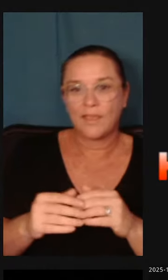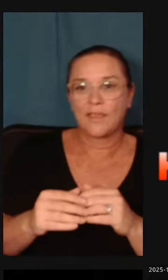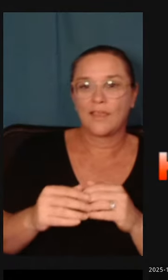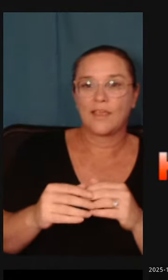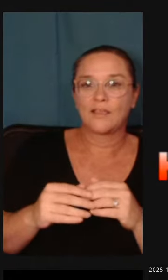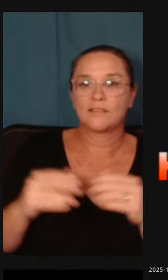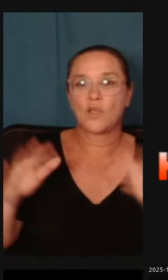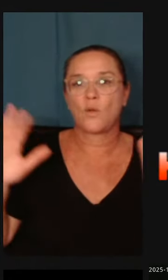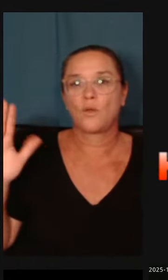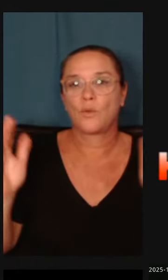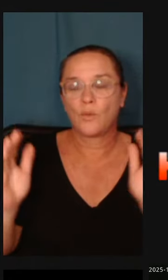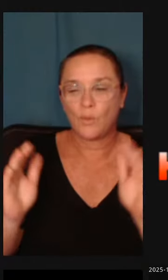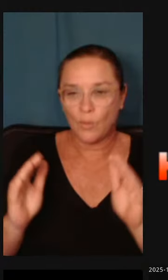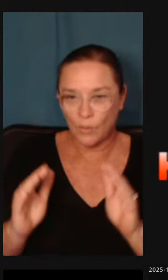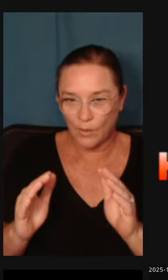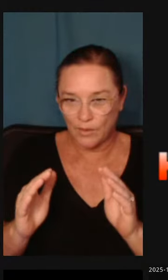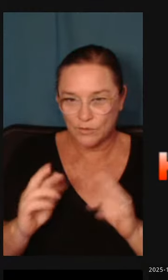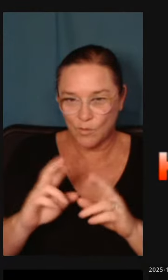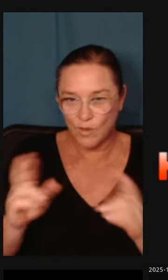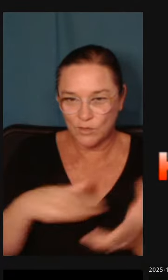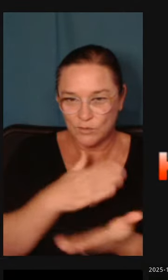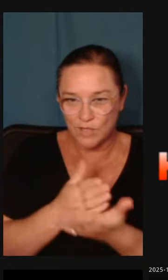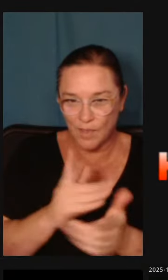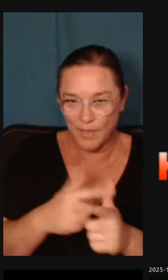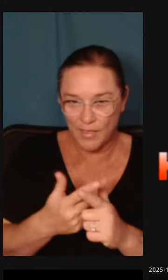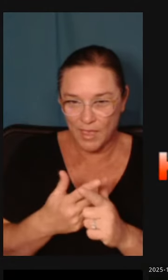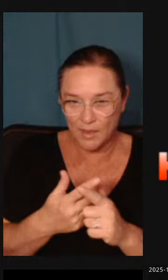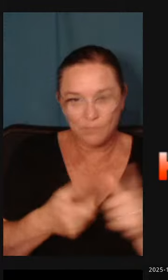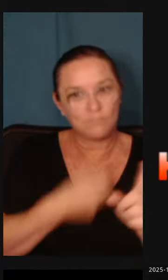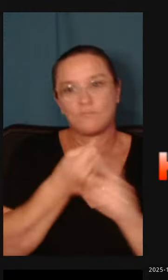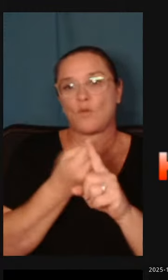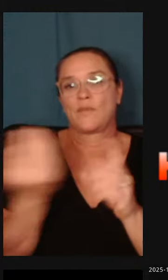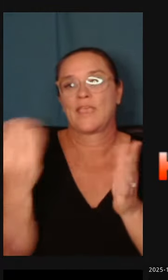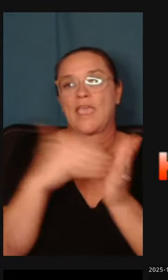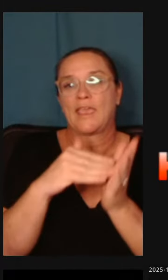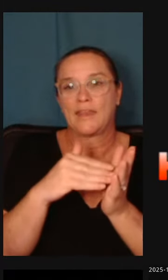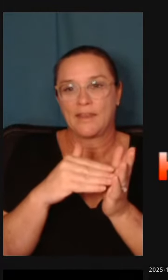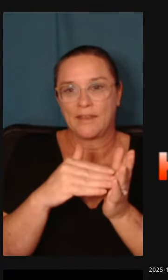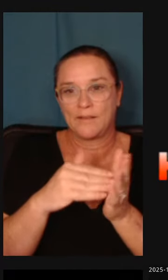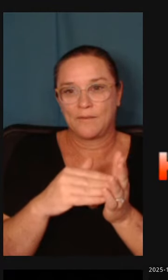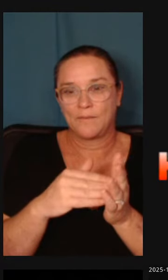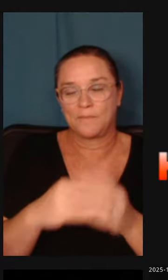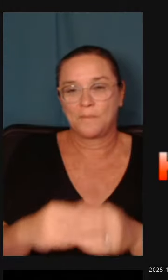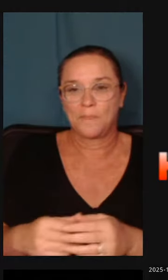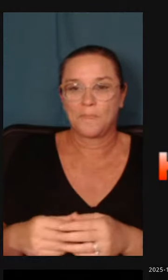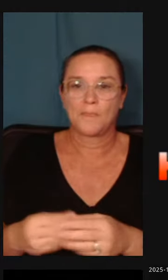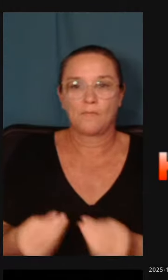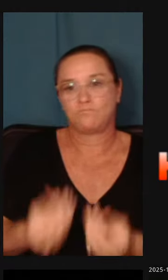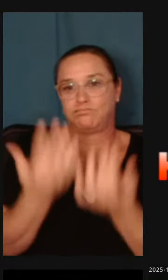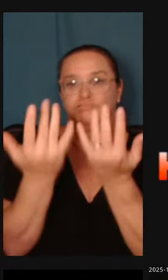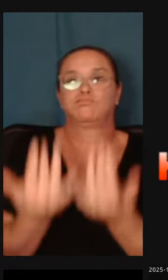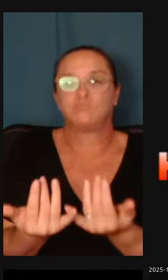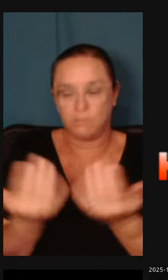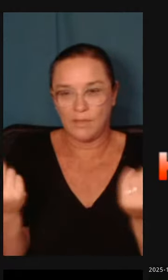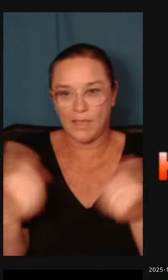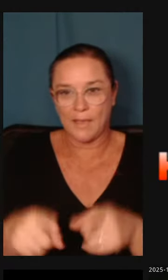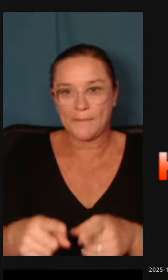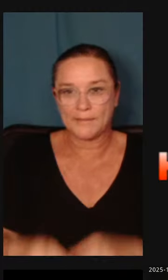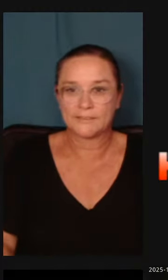so I'm ready to stop, and then all of a sudden, boom, here we go again. Big flash of gas.